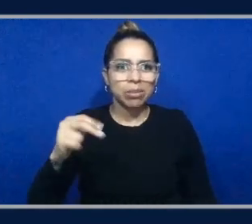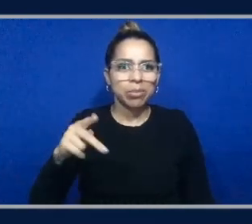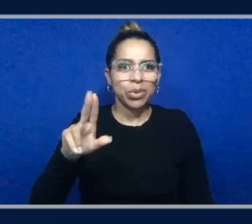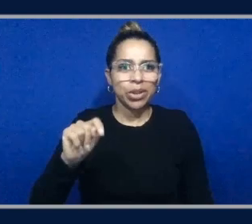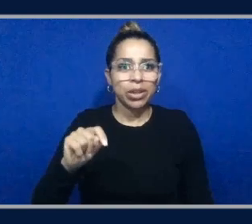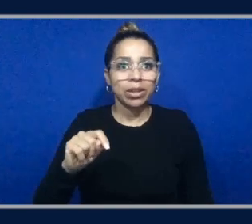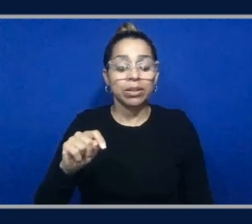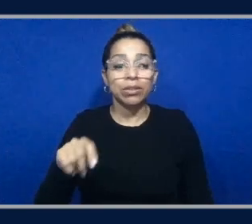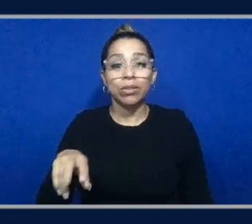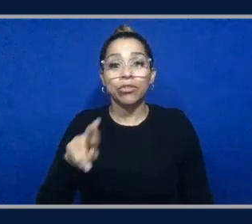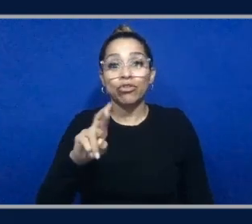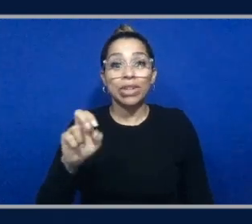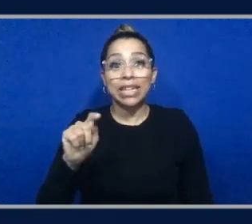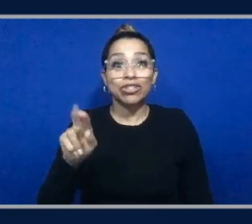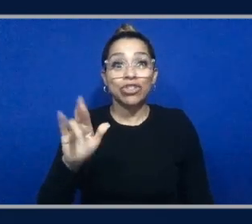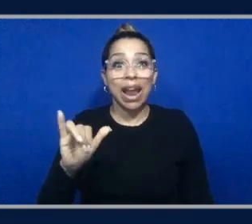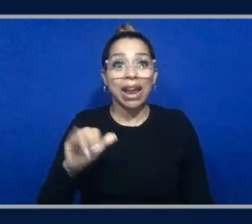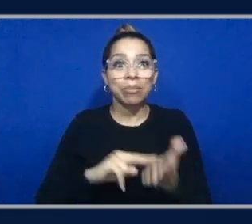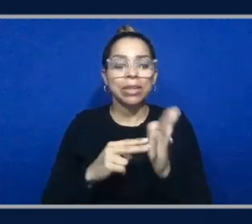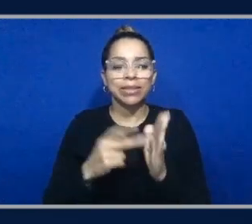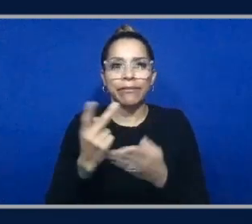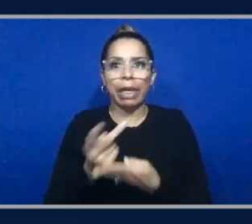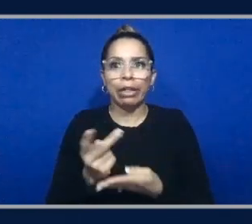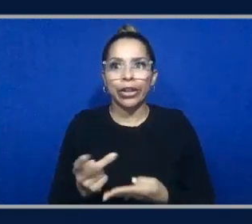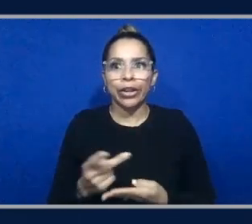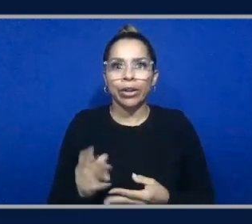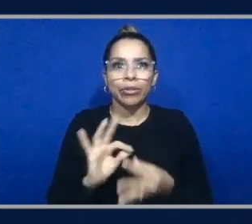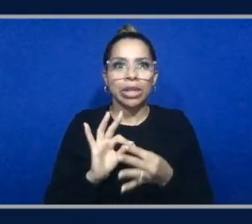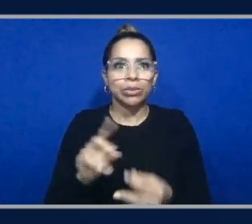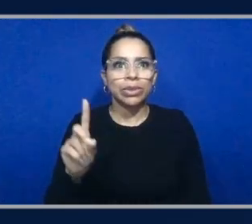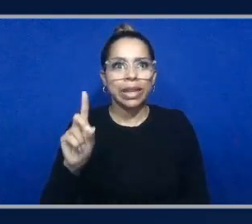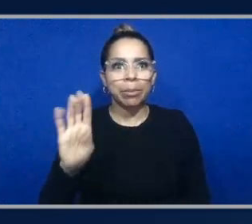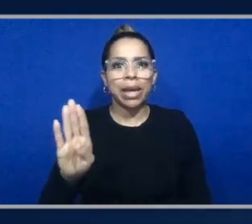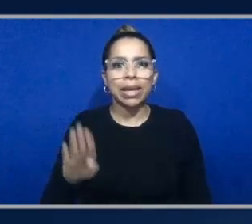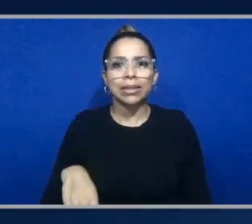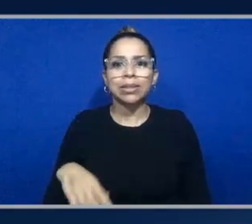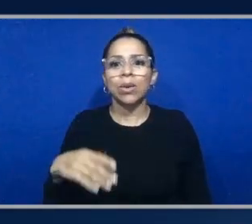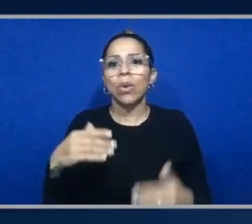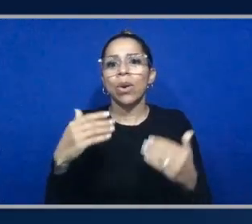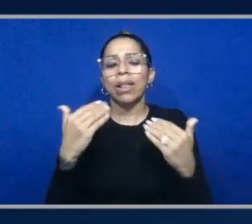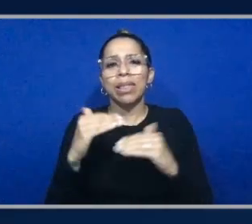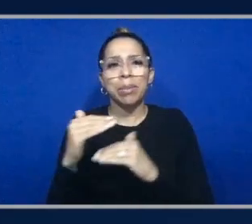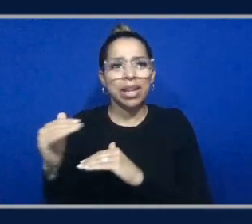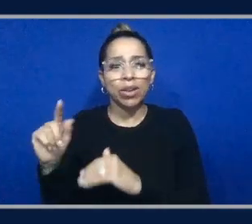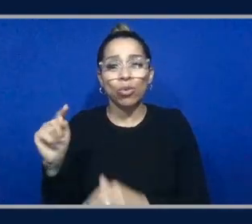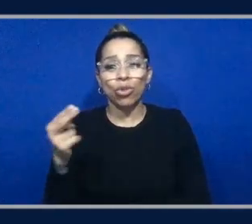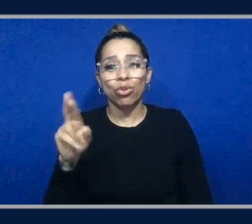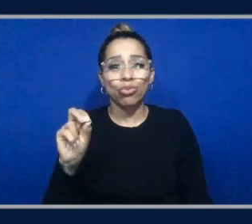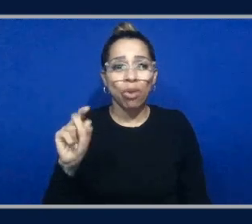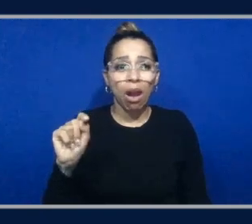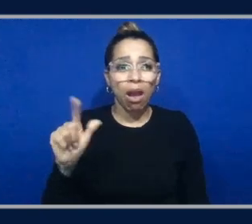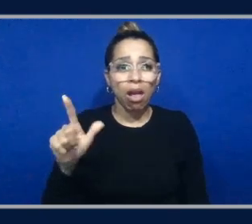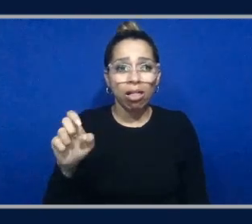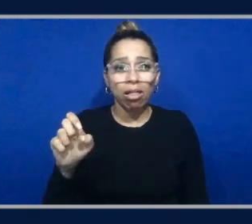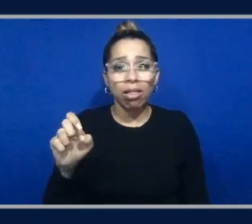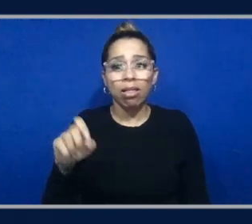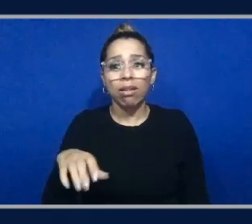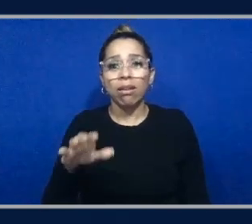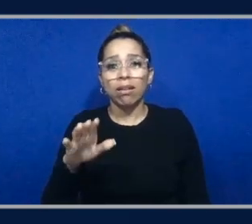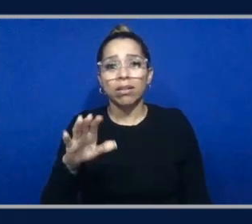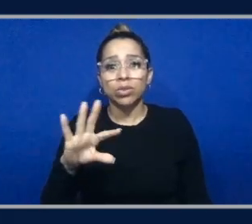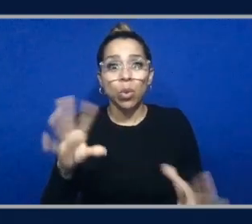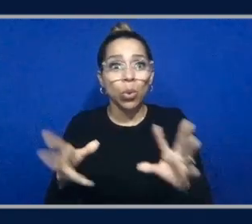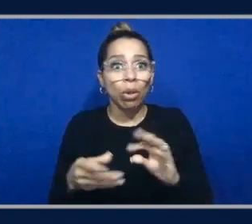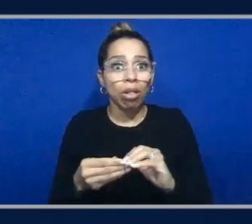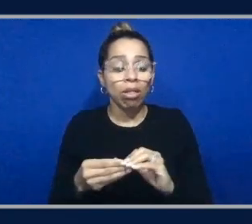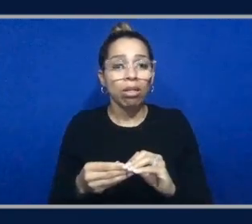retries, like the failures from the database, or like rate limiting, throttling, all kind of stuff. Totaling, let's see how many lines. You're gonna give our